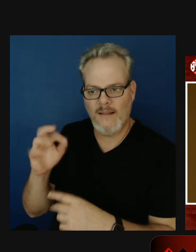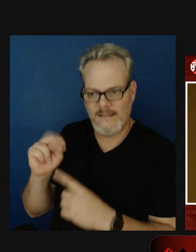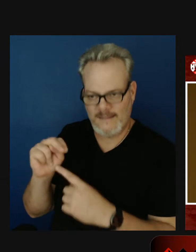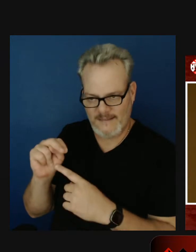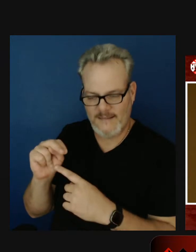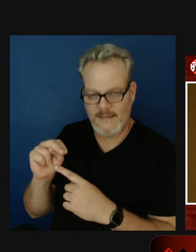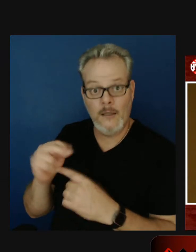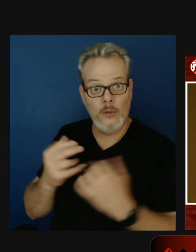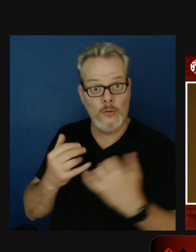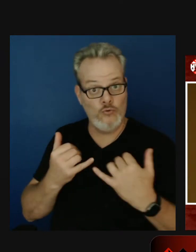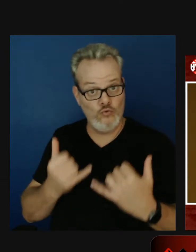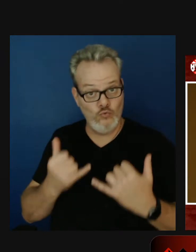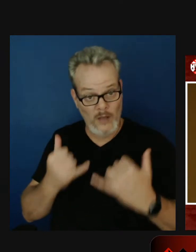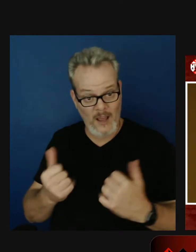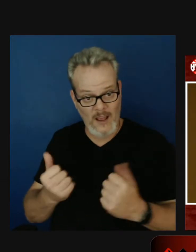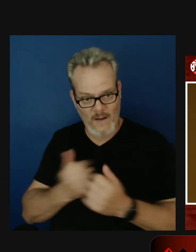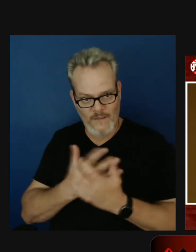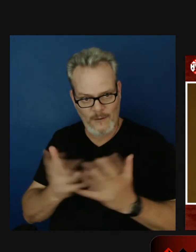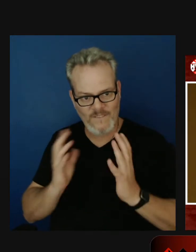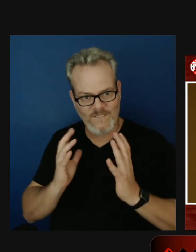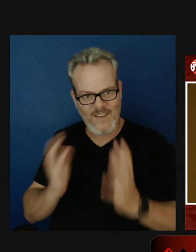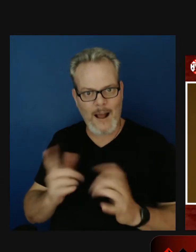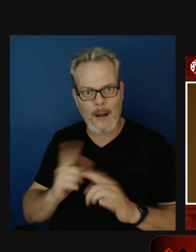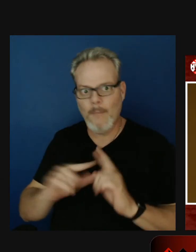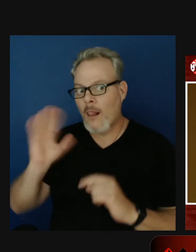fine. For Clarence King,